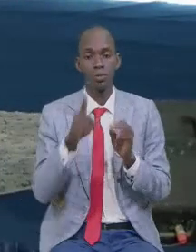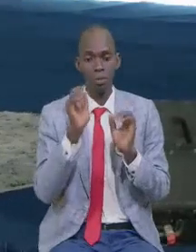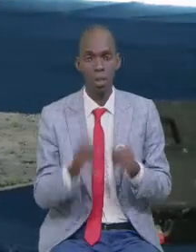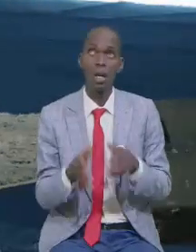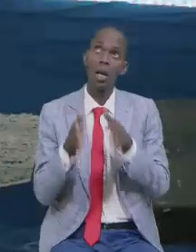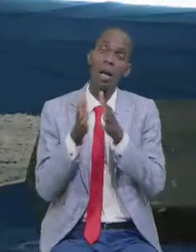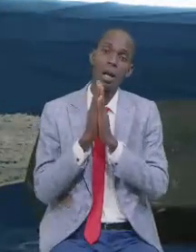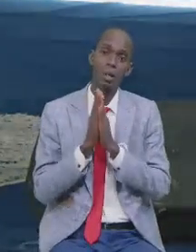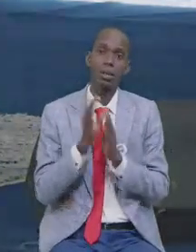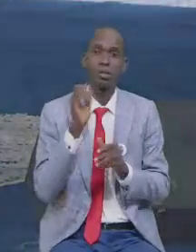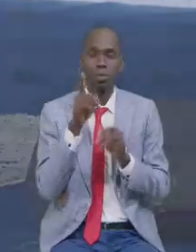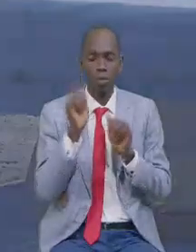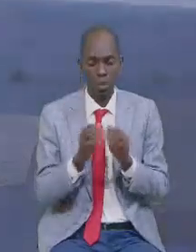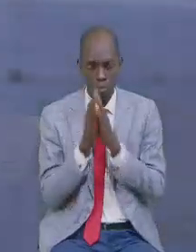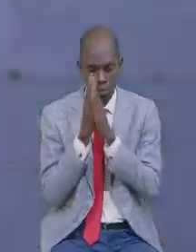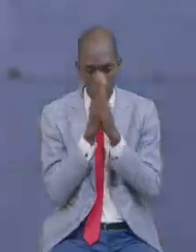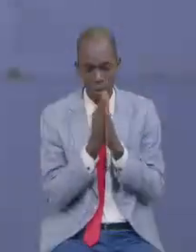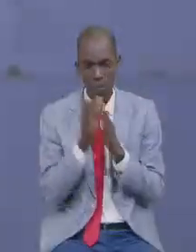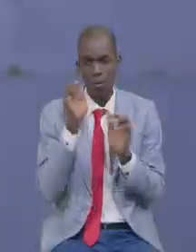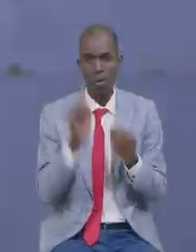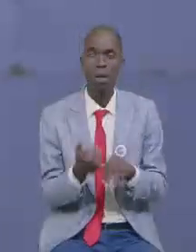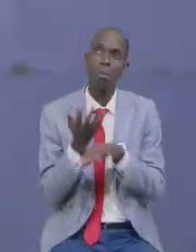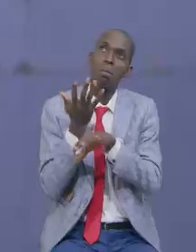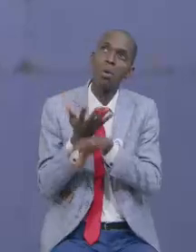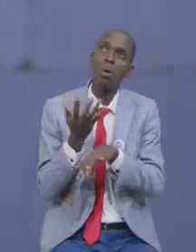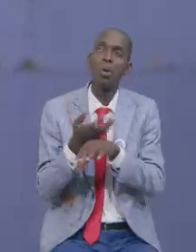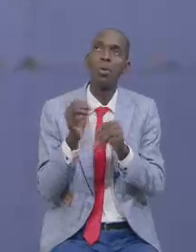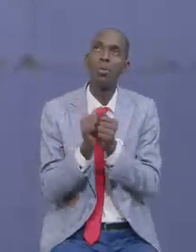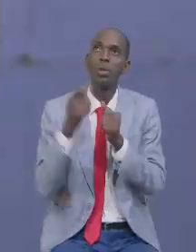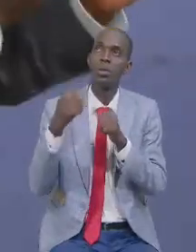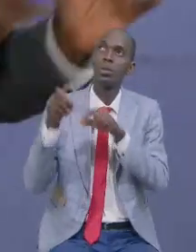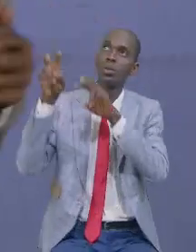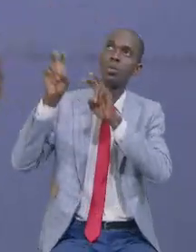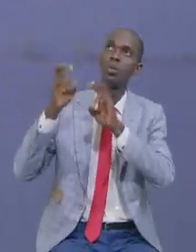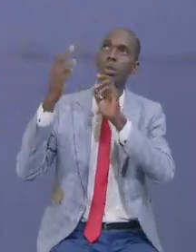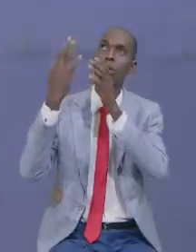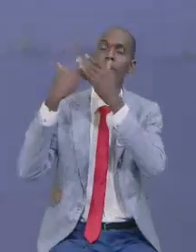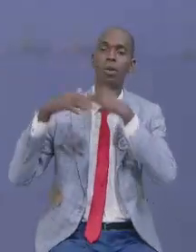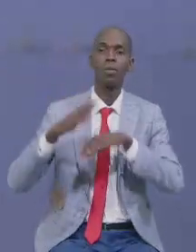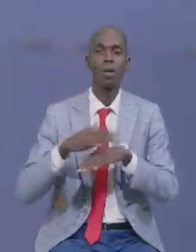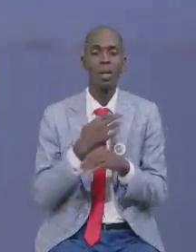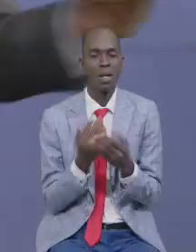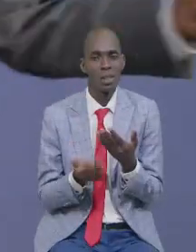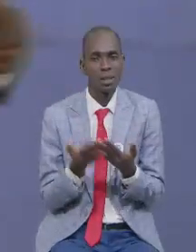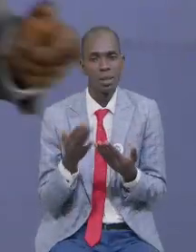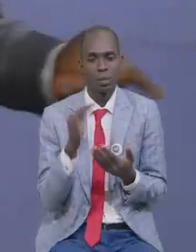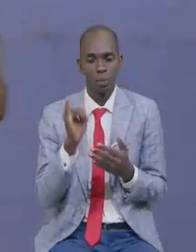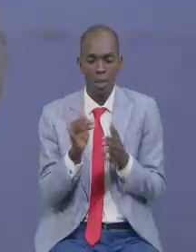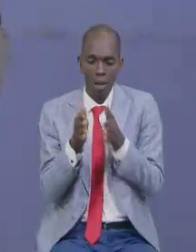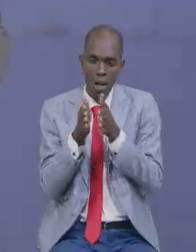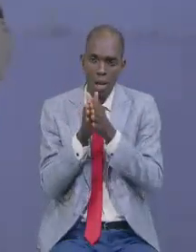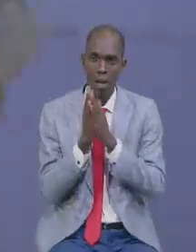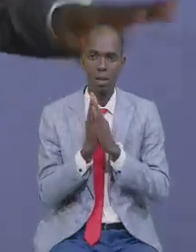you can pray, if you can plead with the throne of heaven and simply ask, ask, seek,